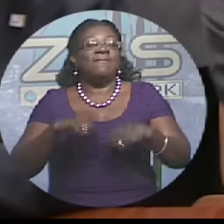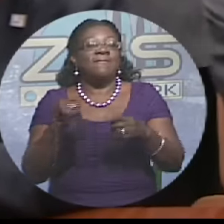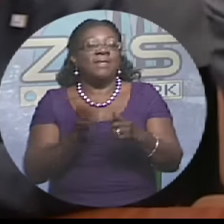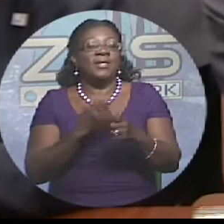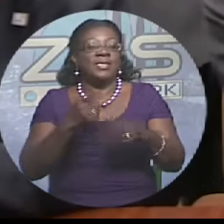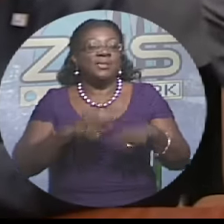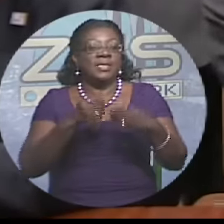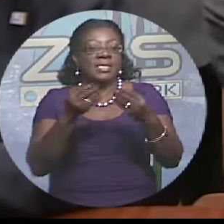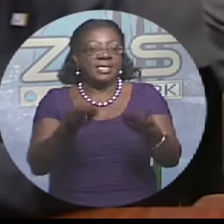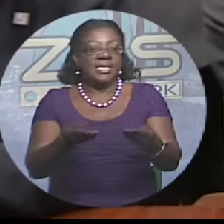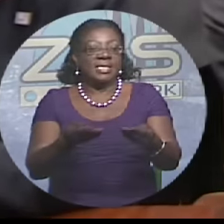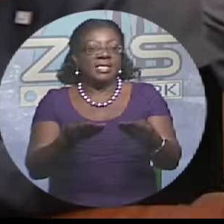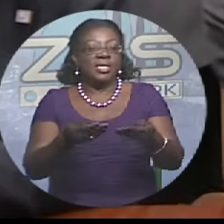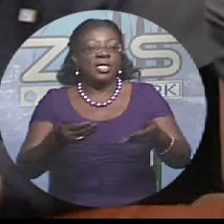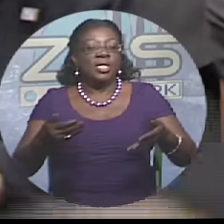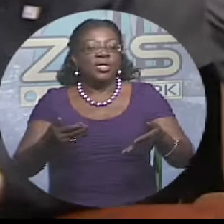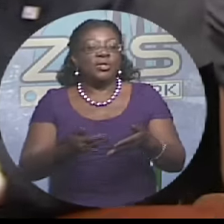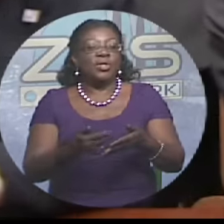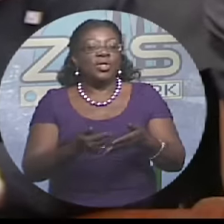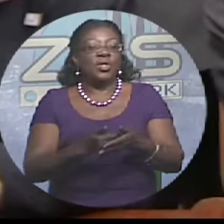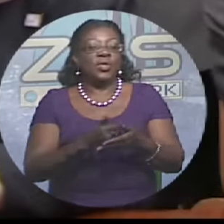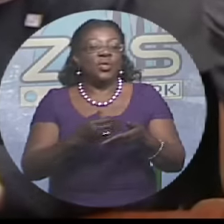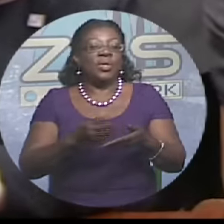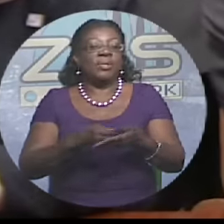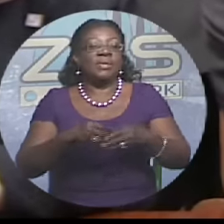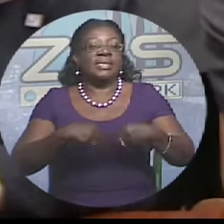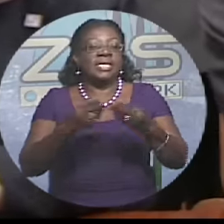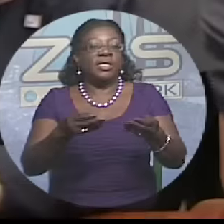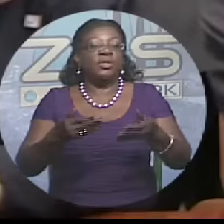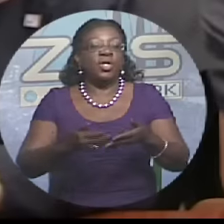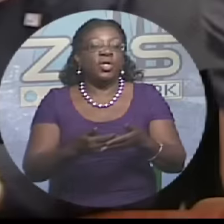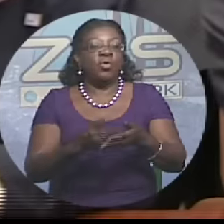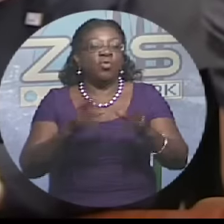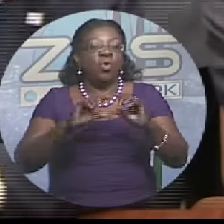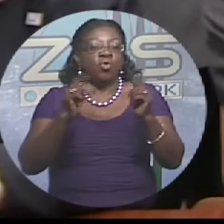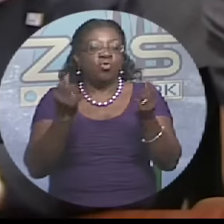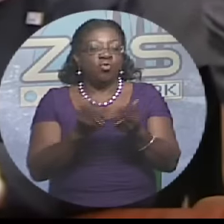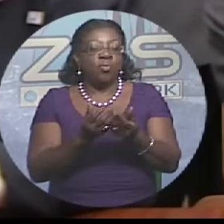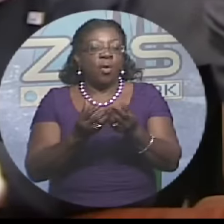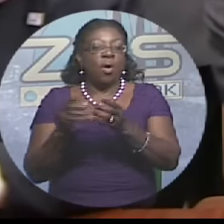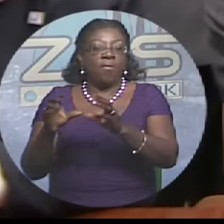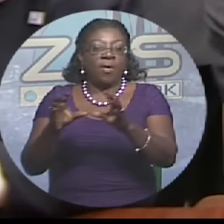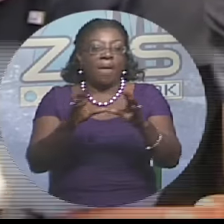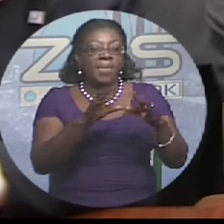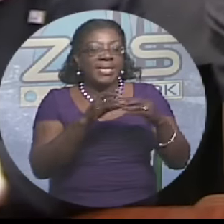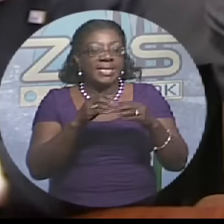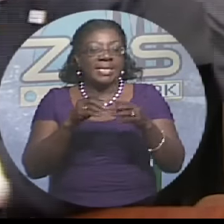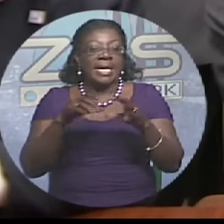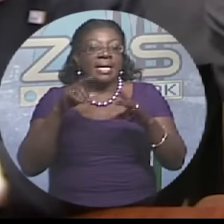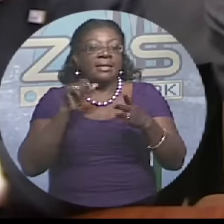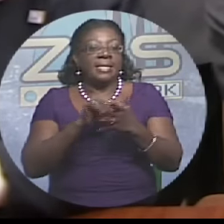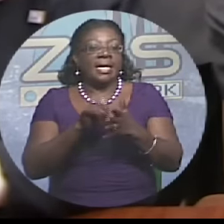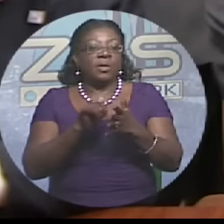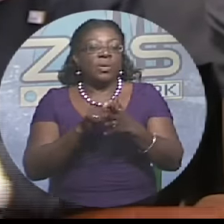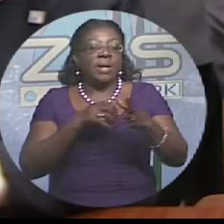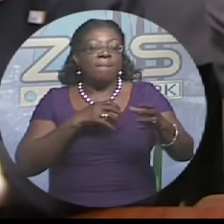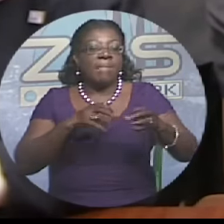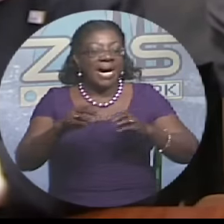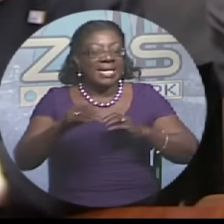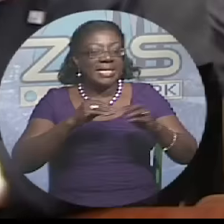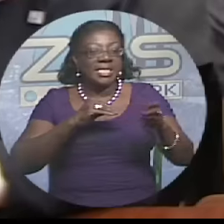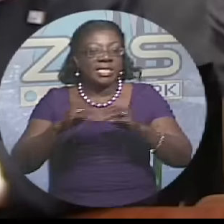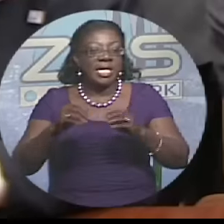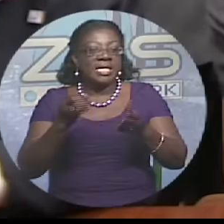newly formed and appointed Disaster Relief Committee headed by Royal Bank of Canada Executive Nathaniel Benaby. The committee, which will oversee